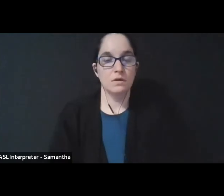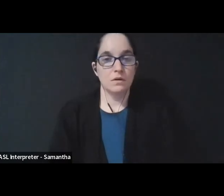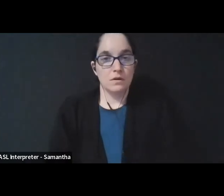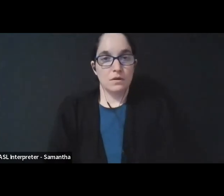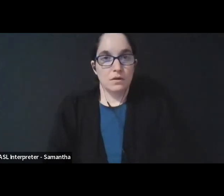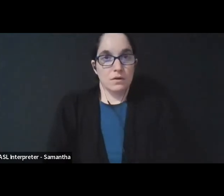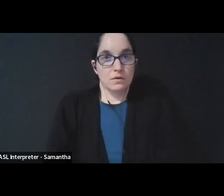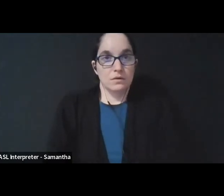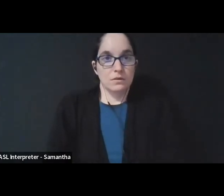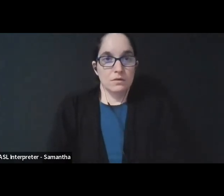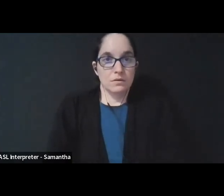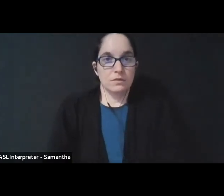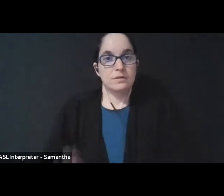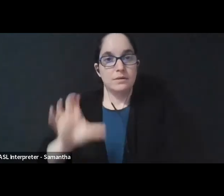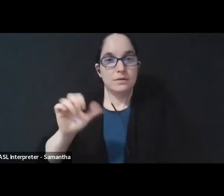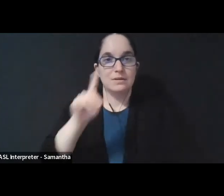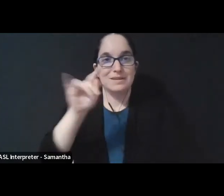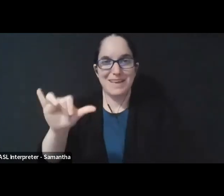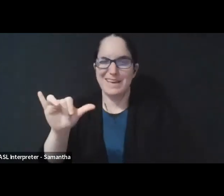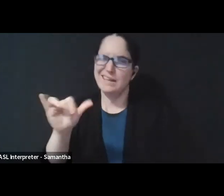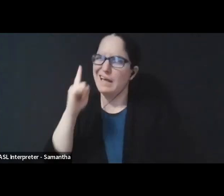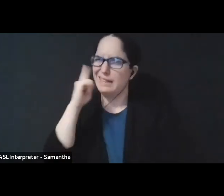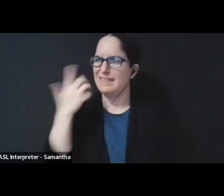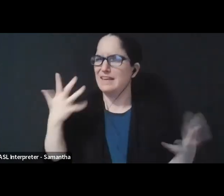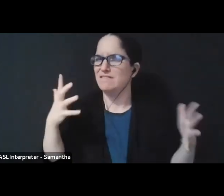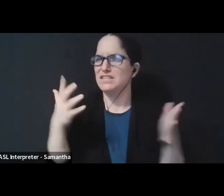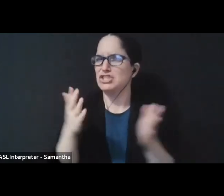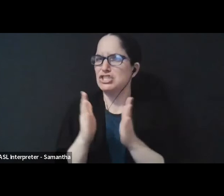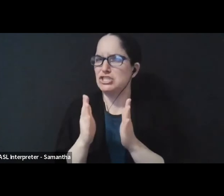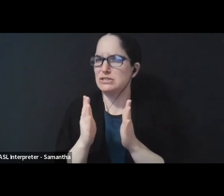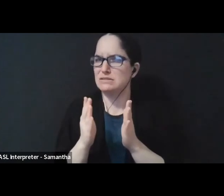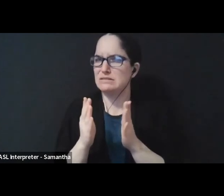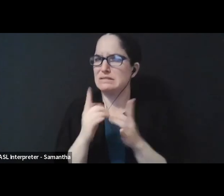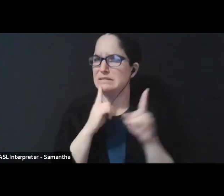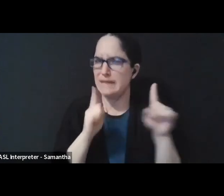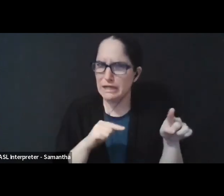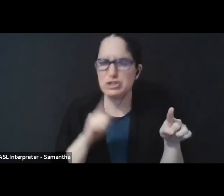that Caty kind of touched on this, but I'm going to pose the question again.